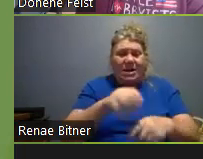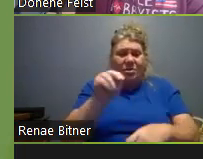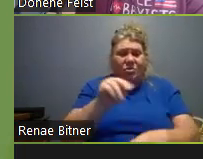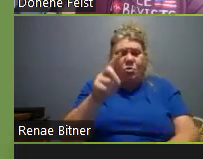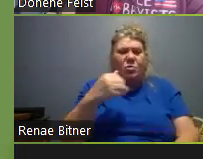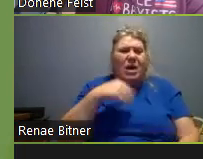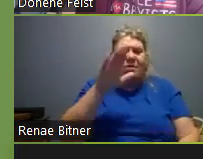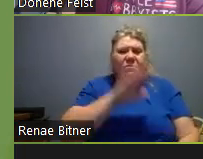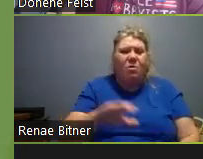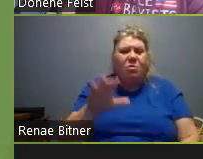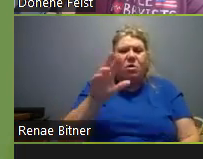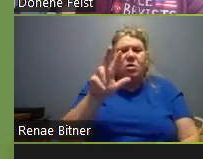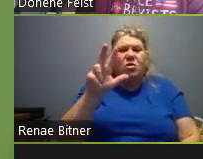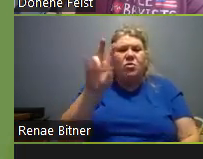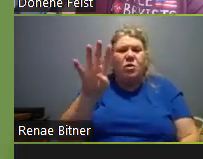approximately